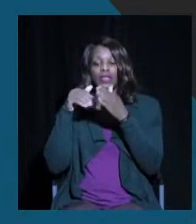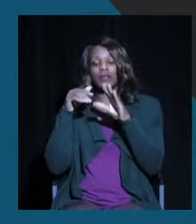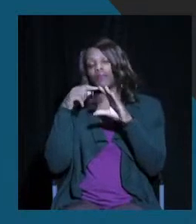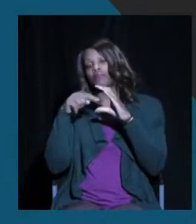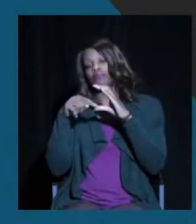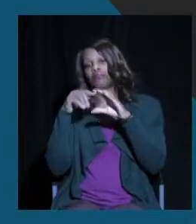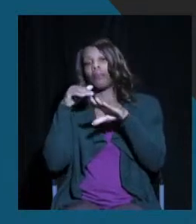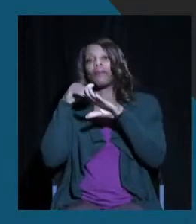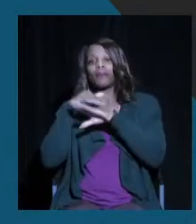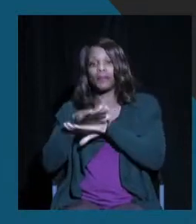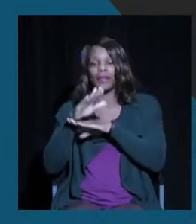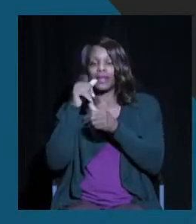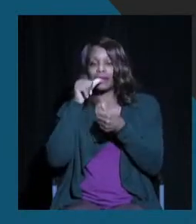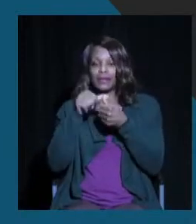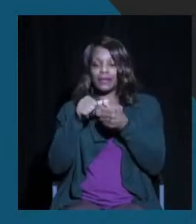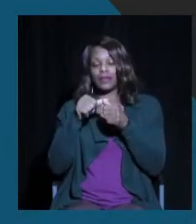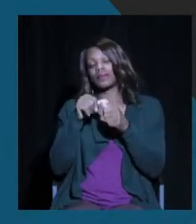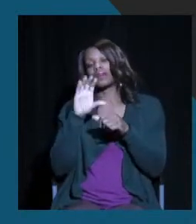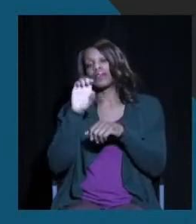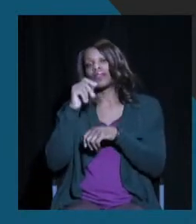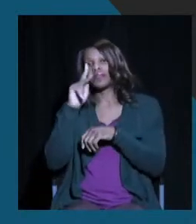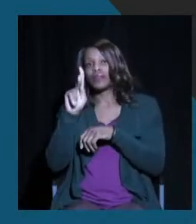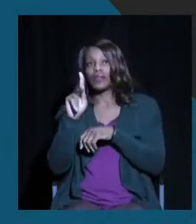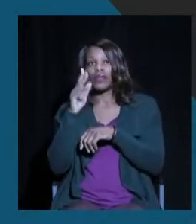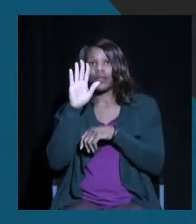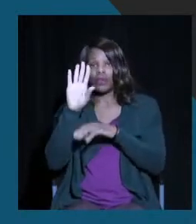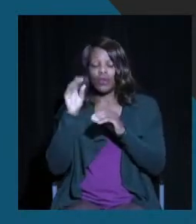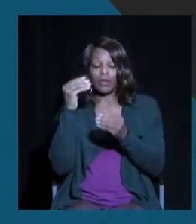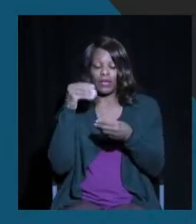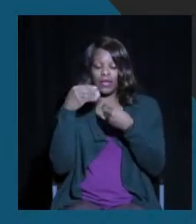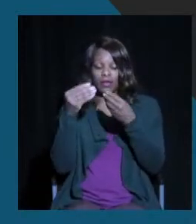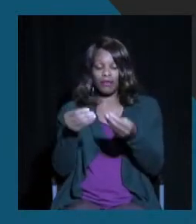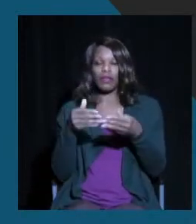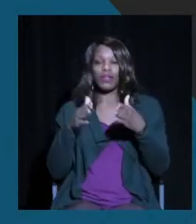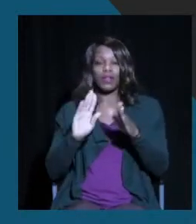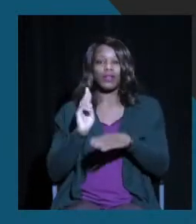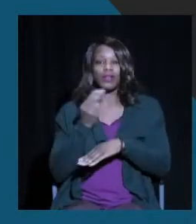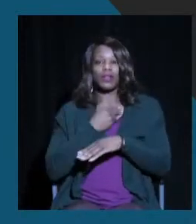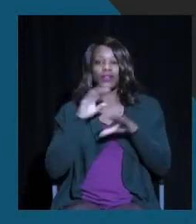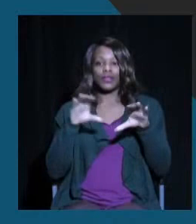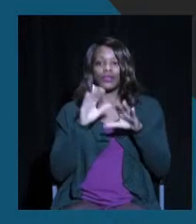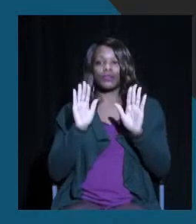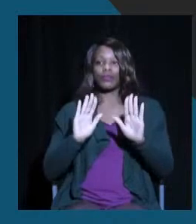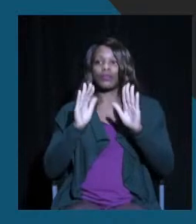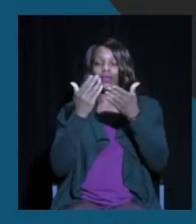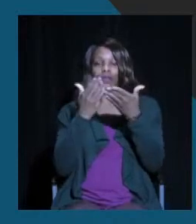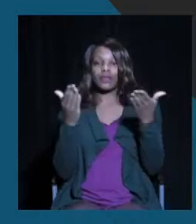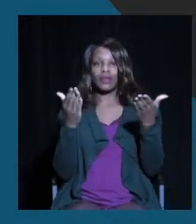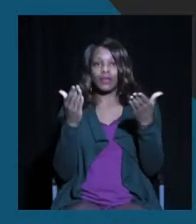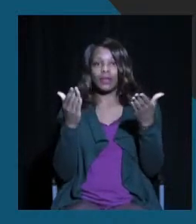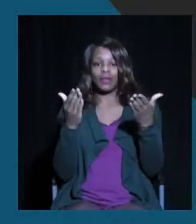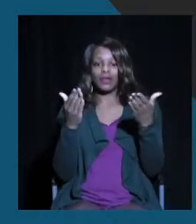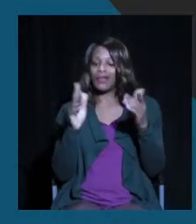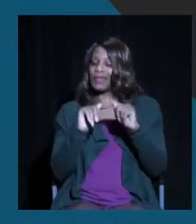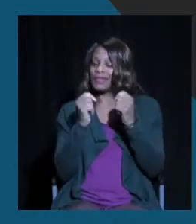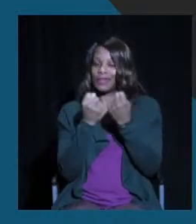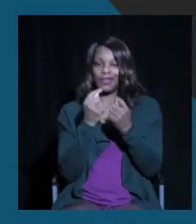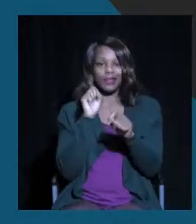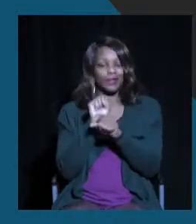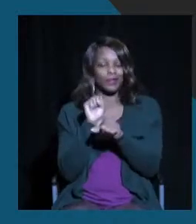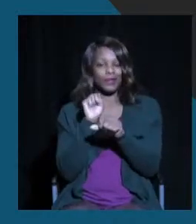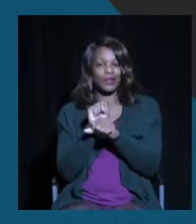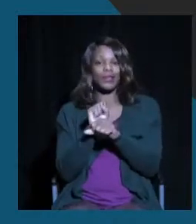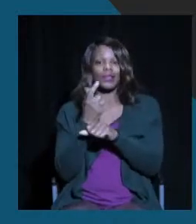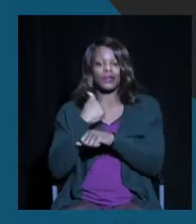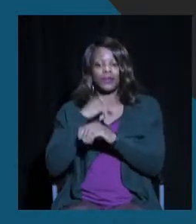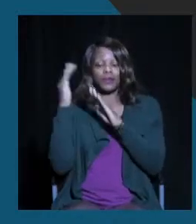so many things that your faithful giving has enabled us to do as a church that we wouldn't be able to do otherwise. This is teamwork. So we